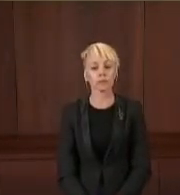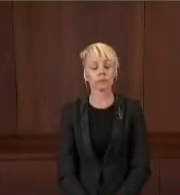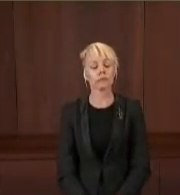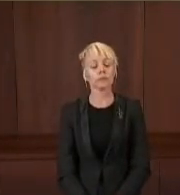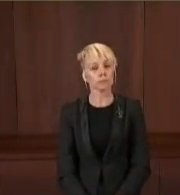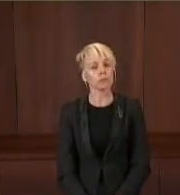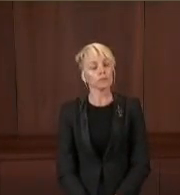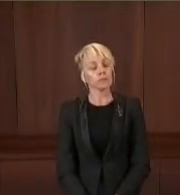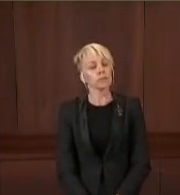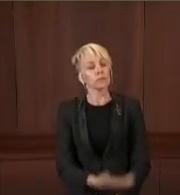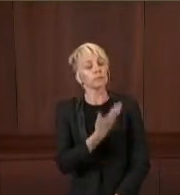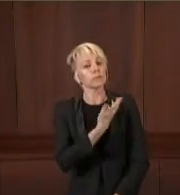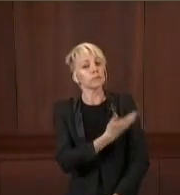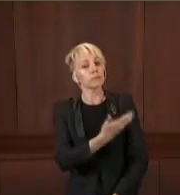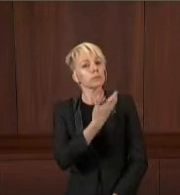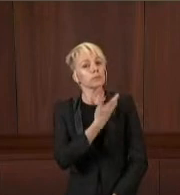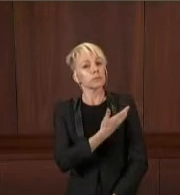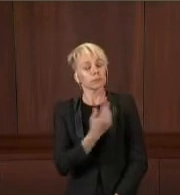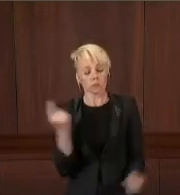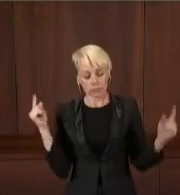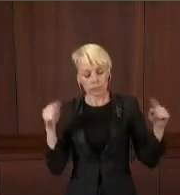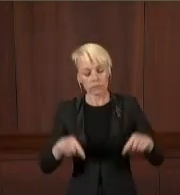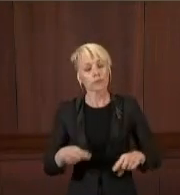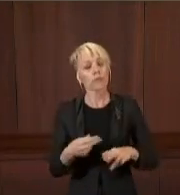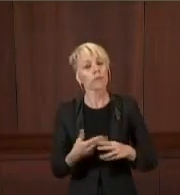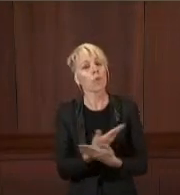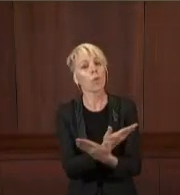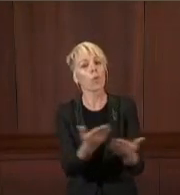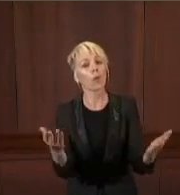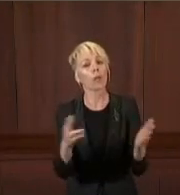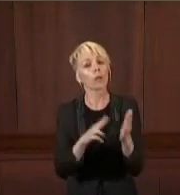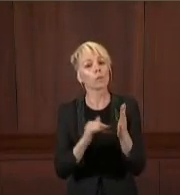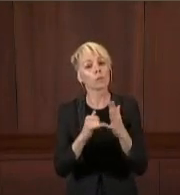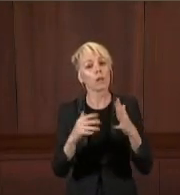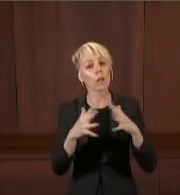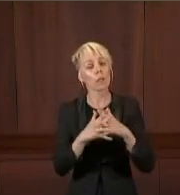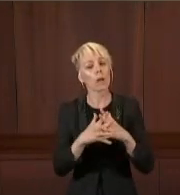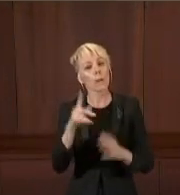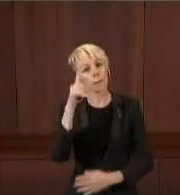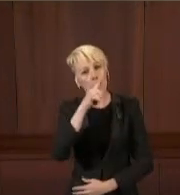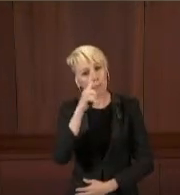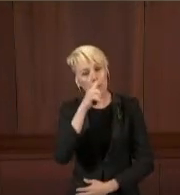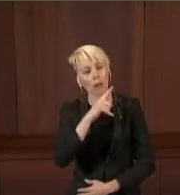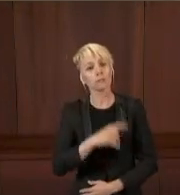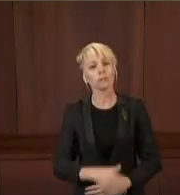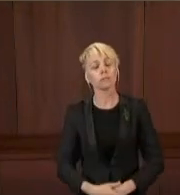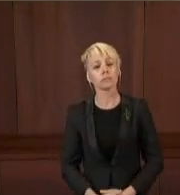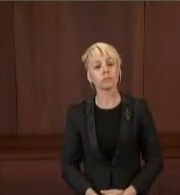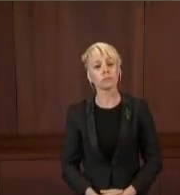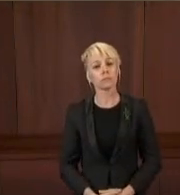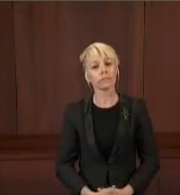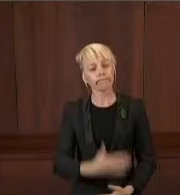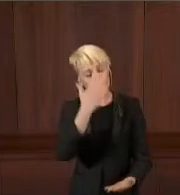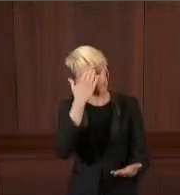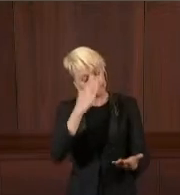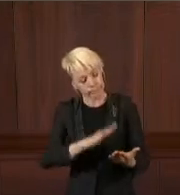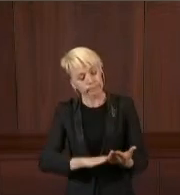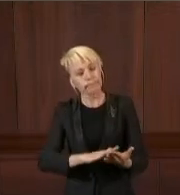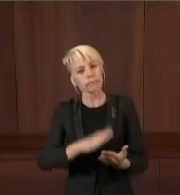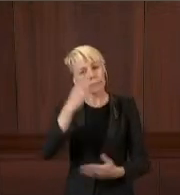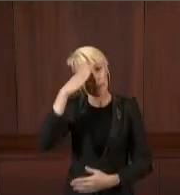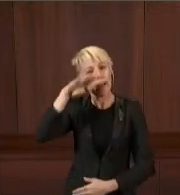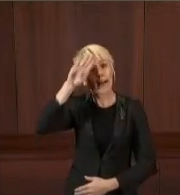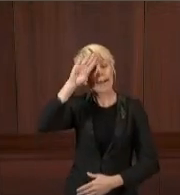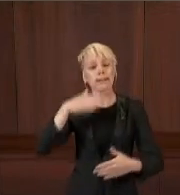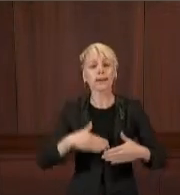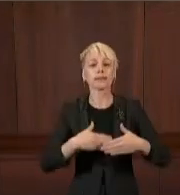I am honoured to represent the people of New South Wales on this National Day of Remembrance and to acknowledge the veterans,